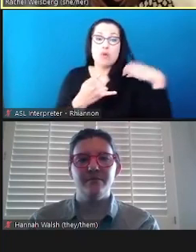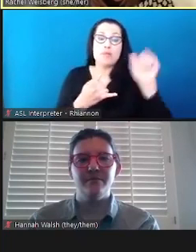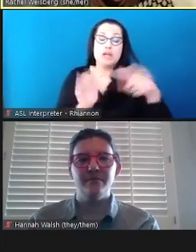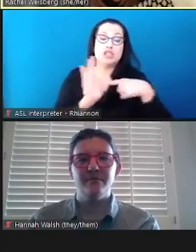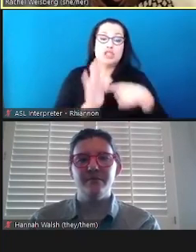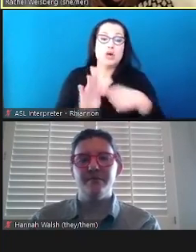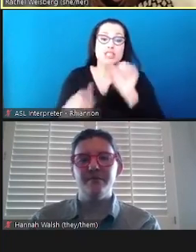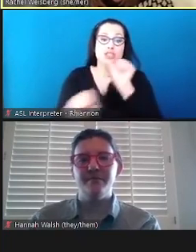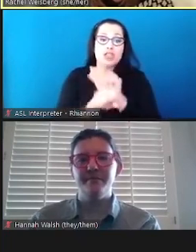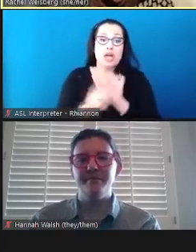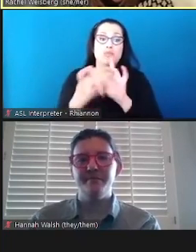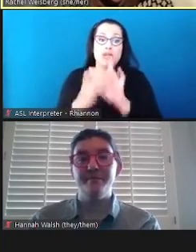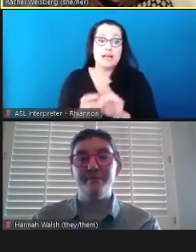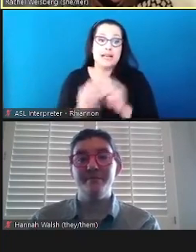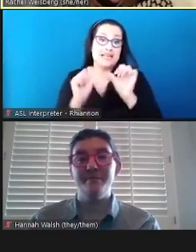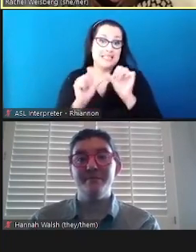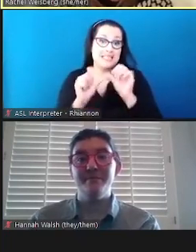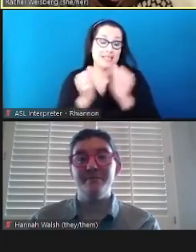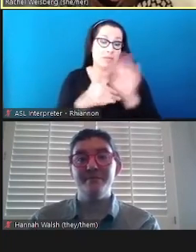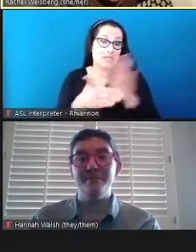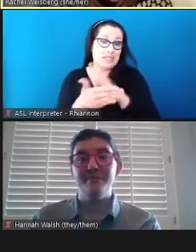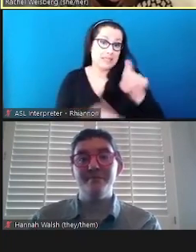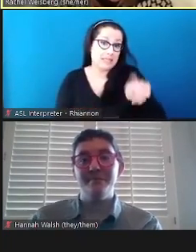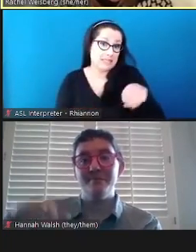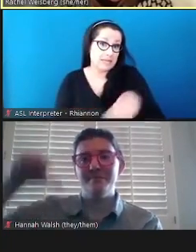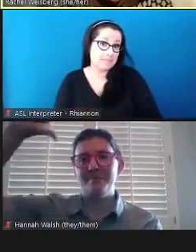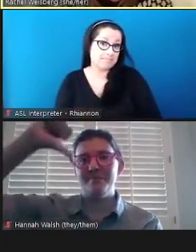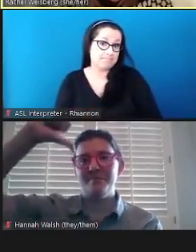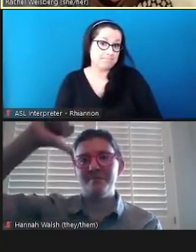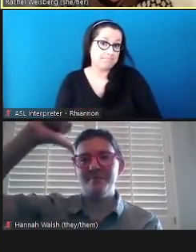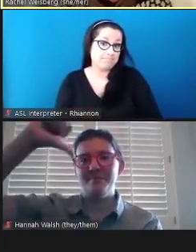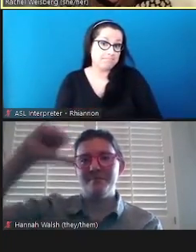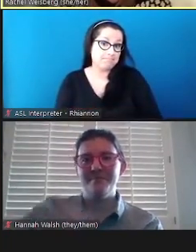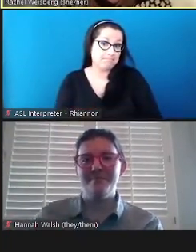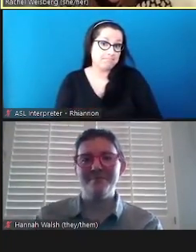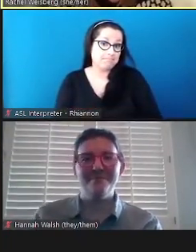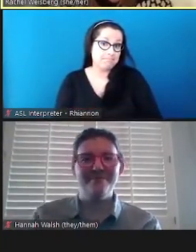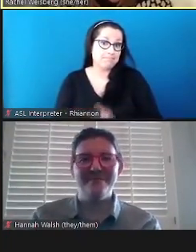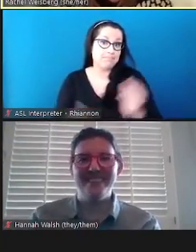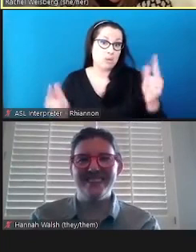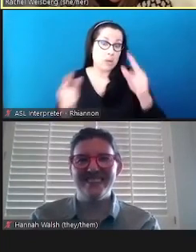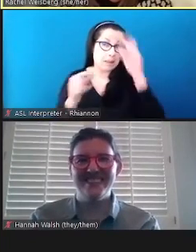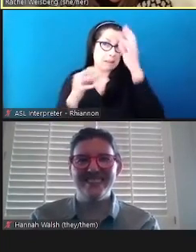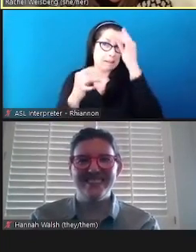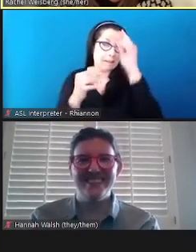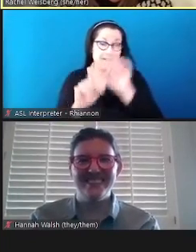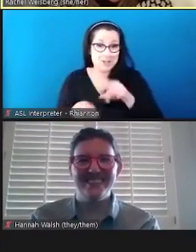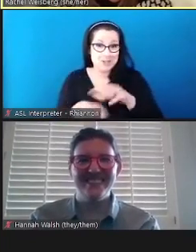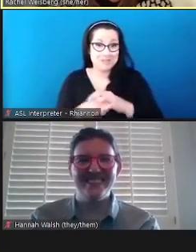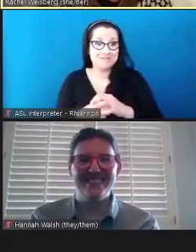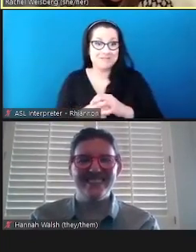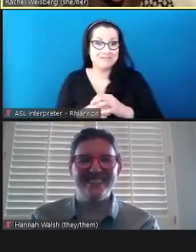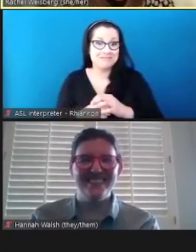business necessity. Well, everyone have their answer in their heads? Okay,